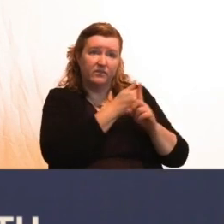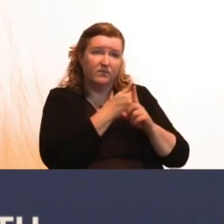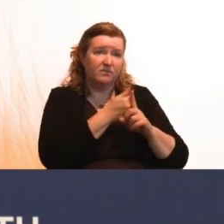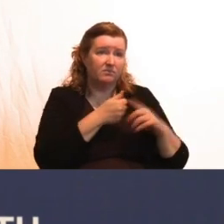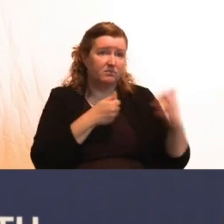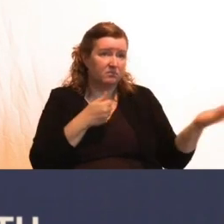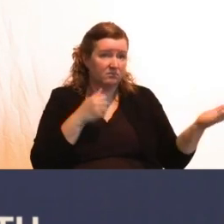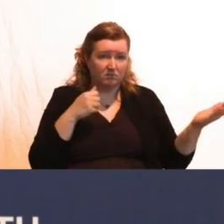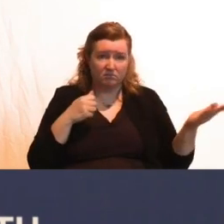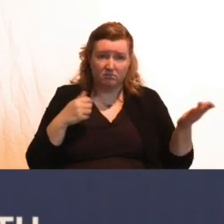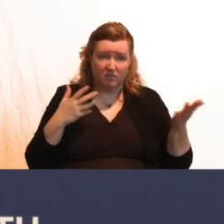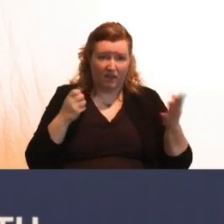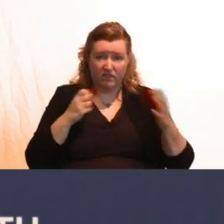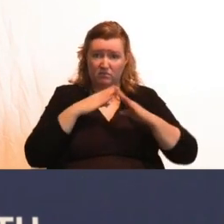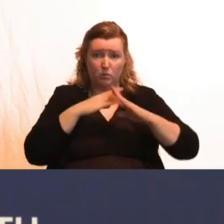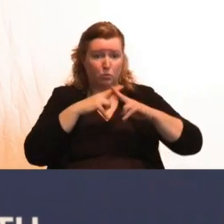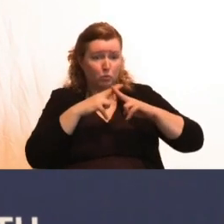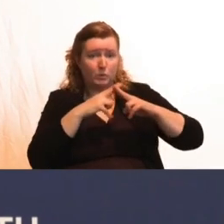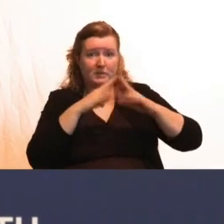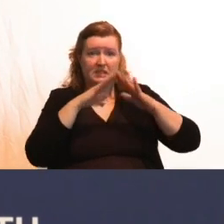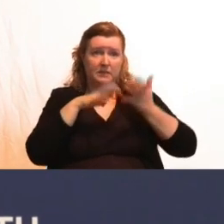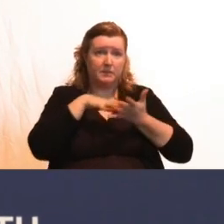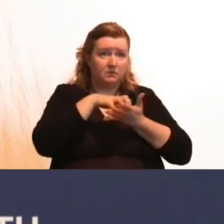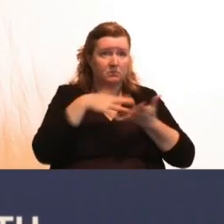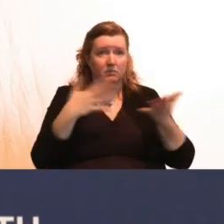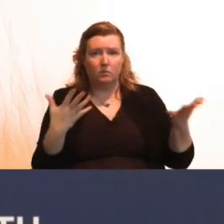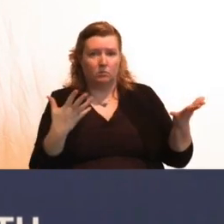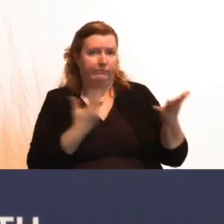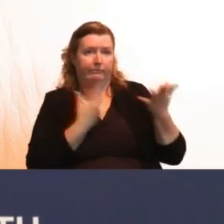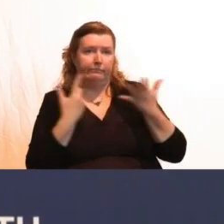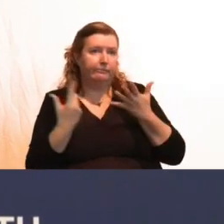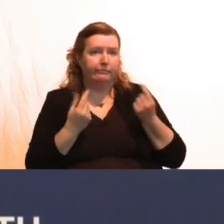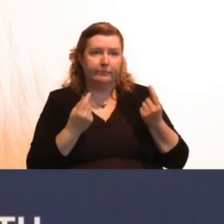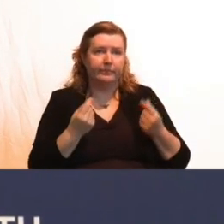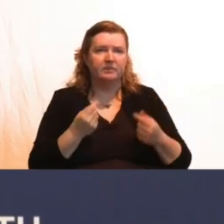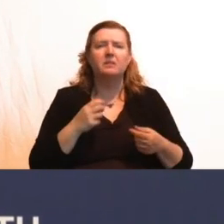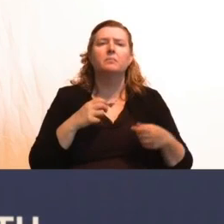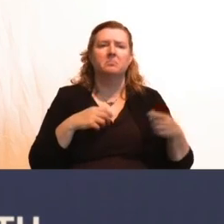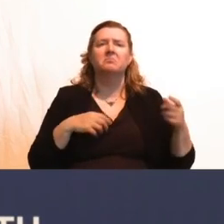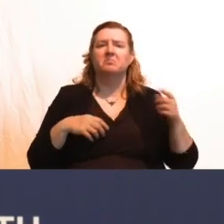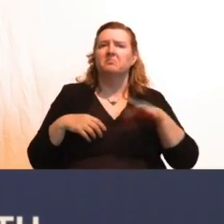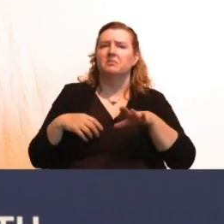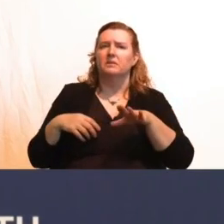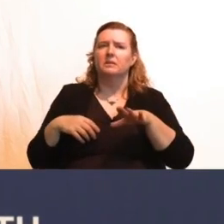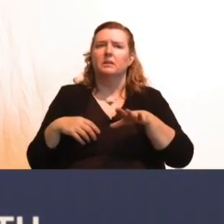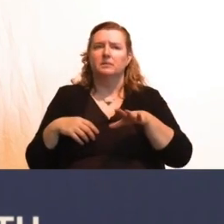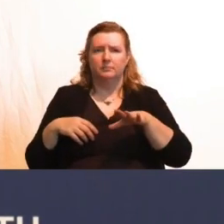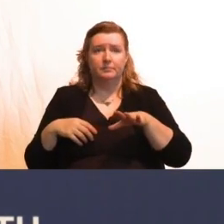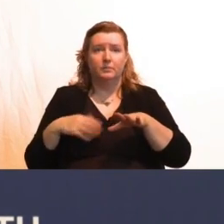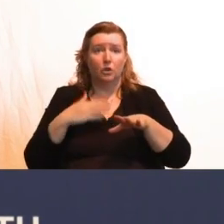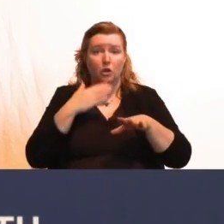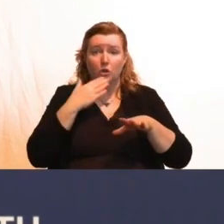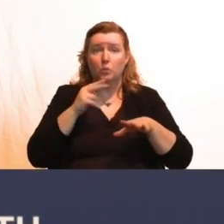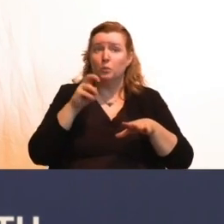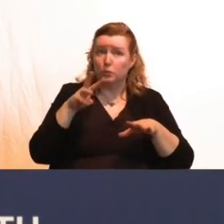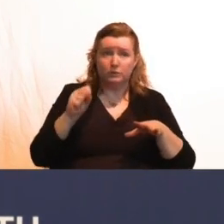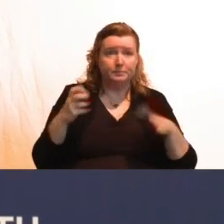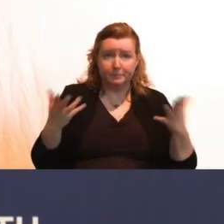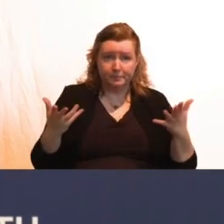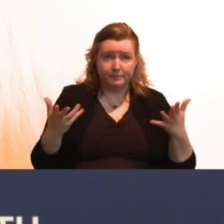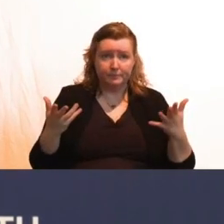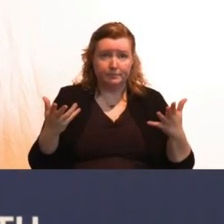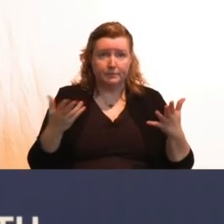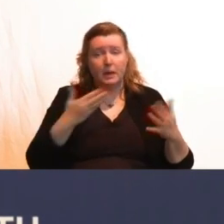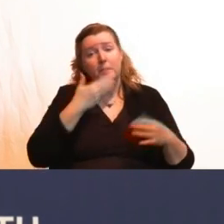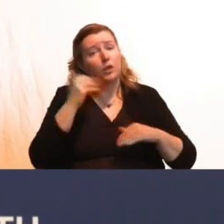this, and Tina as well, the good news is it's a lot better than it was, but it's not at zero. And I would say if